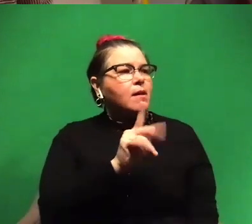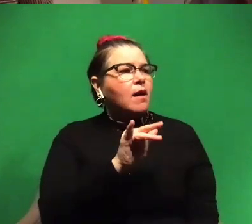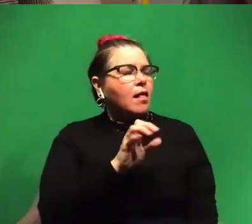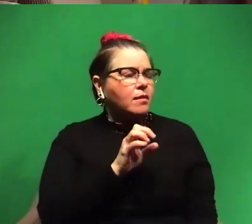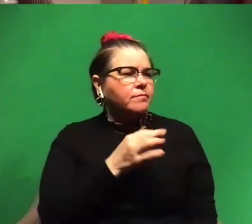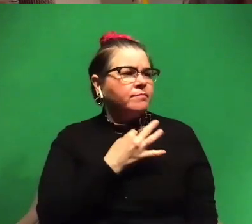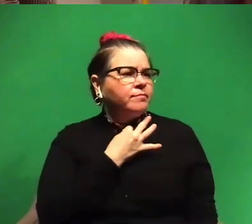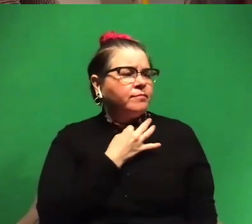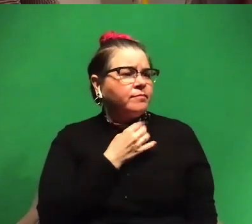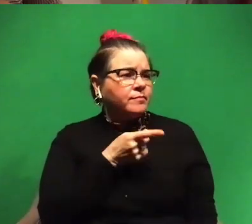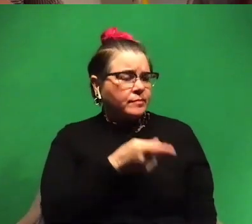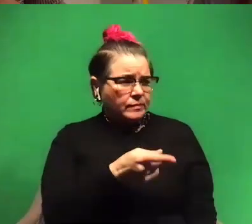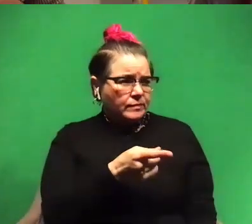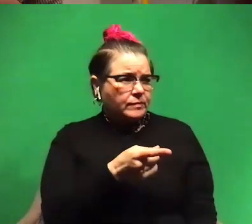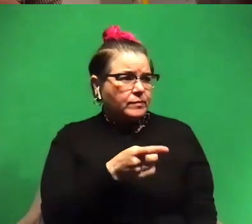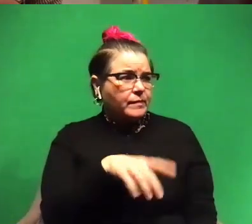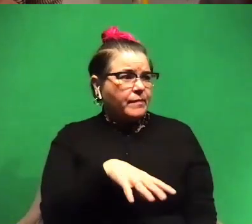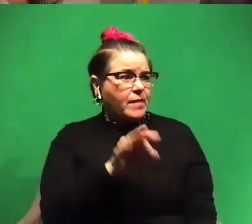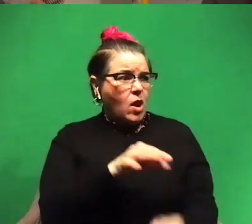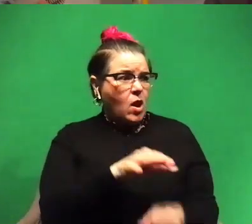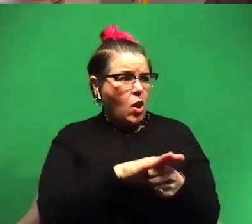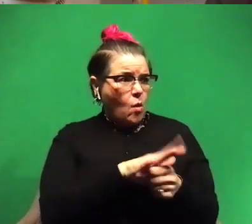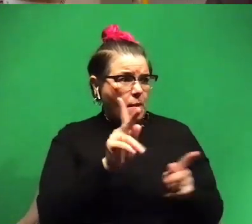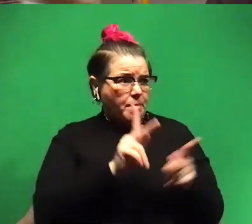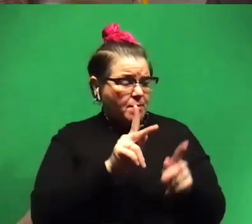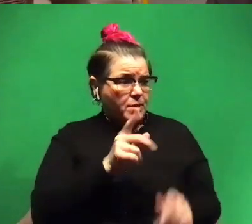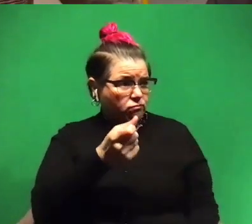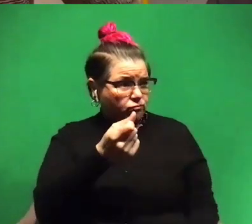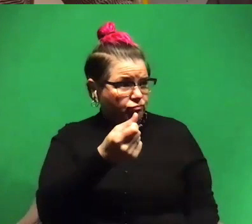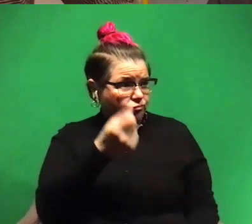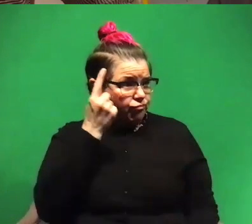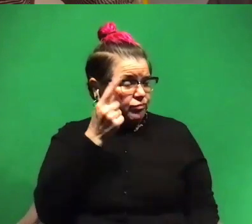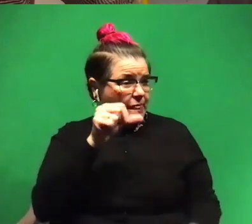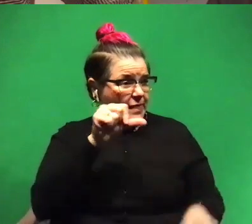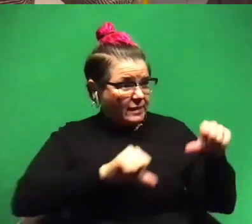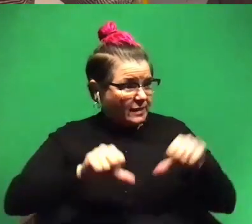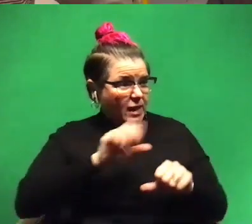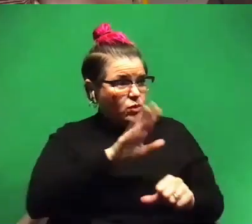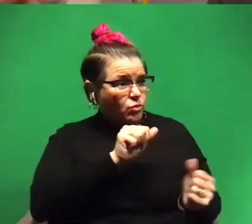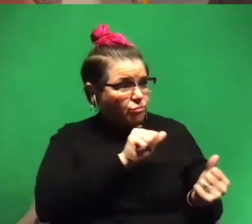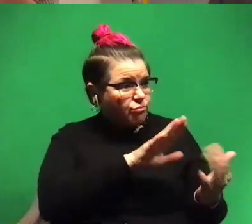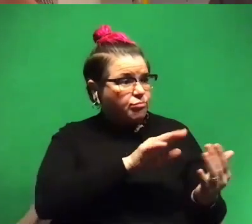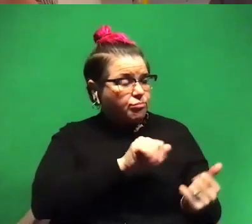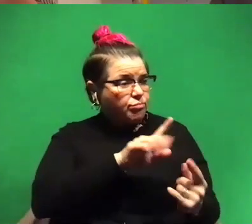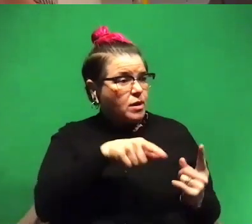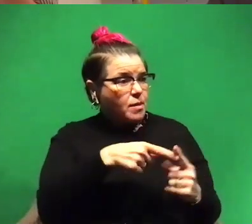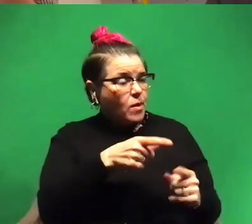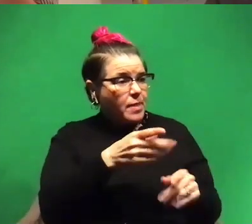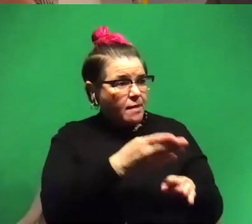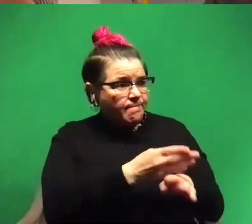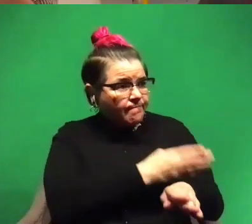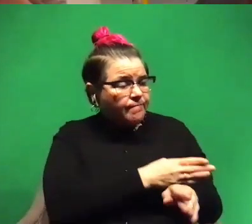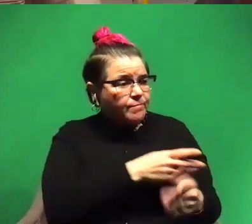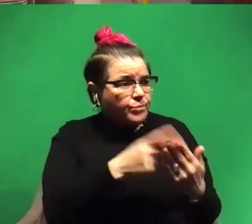know, do you find the local population have a good understanding of the science and methodology behind the remediation